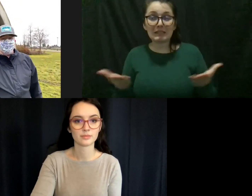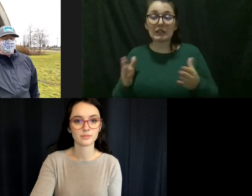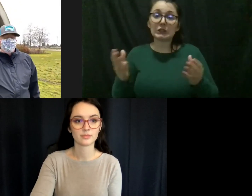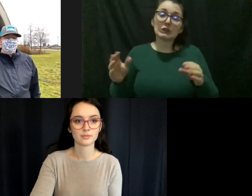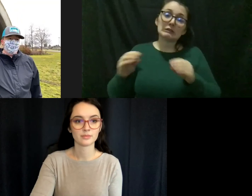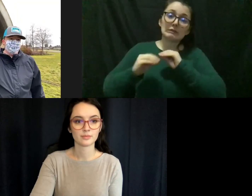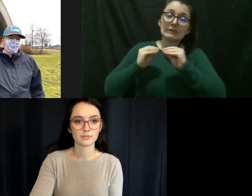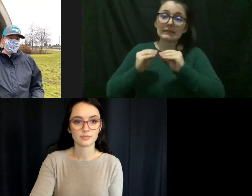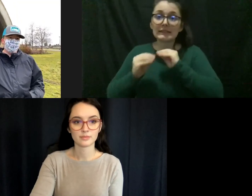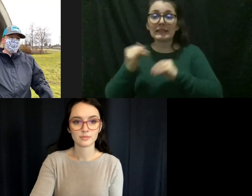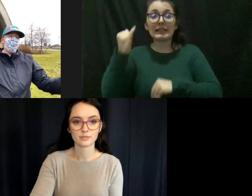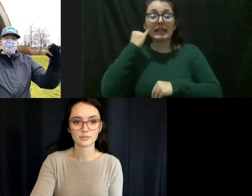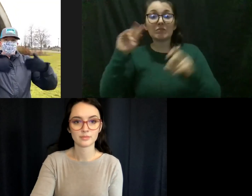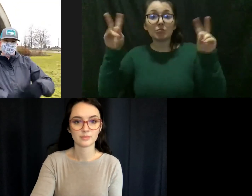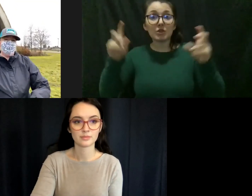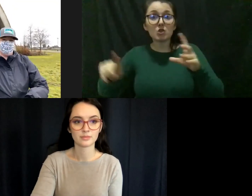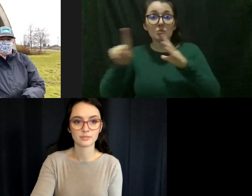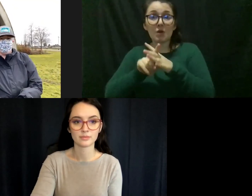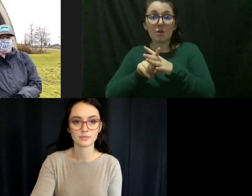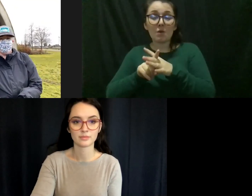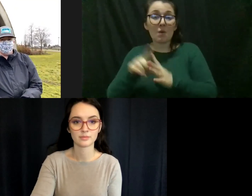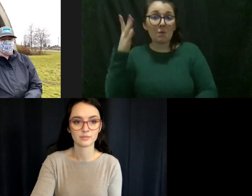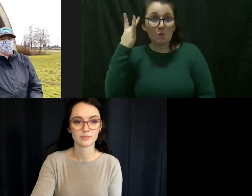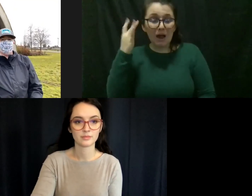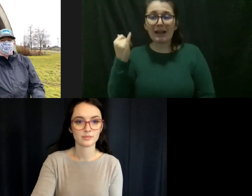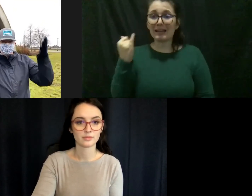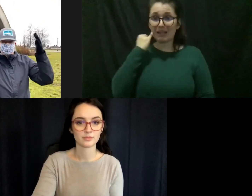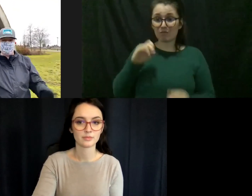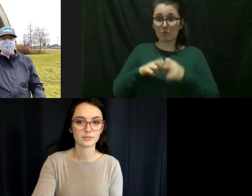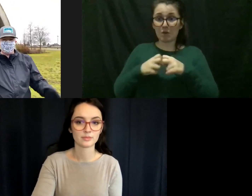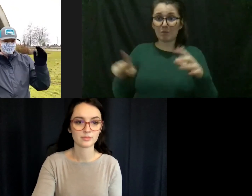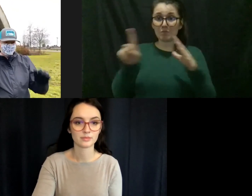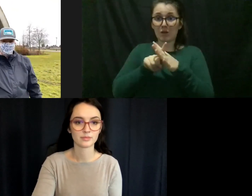treat roughly about, I'm trying to remember right,